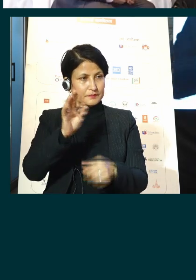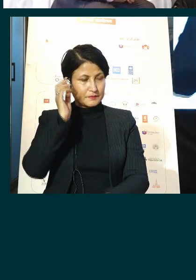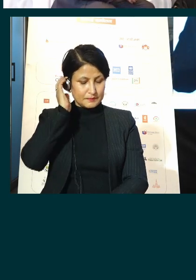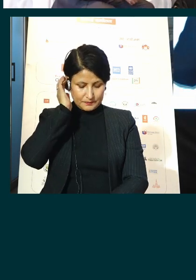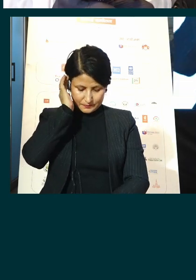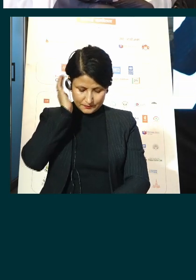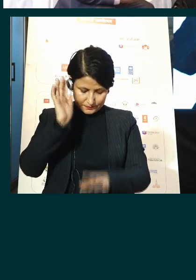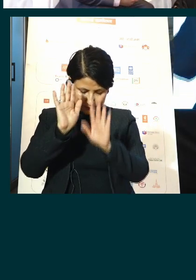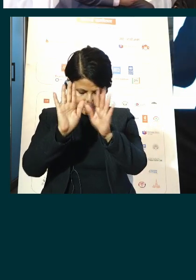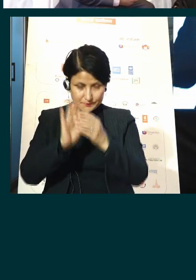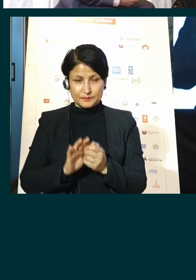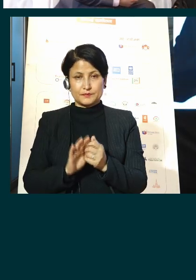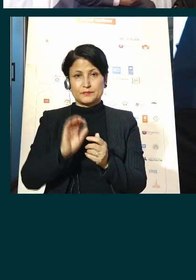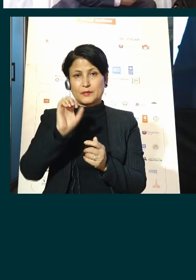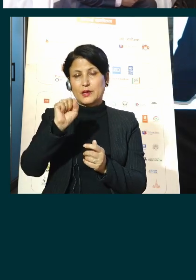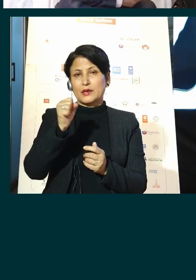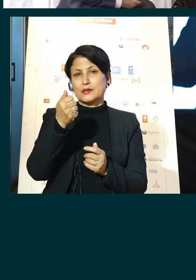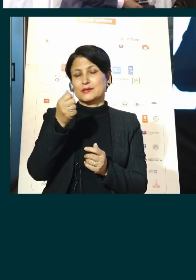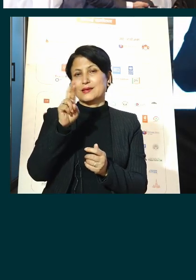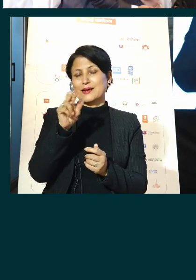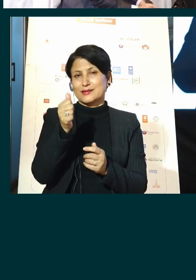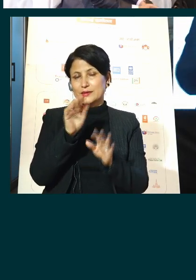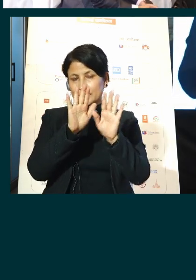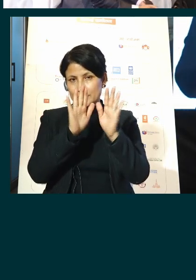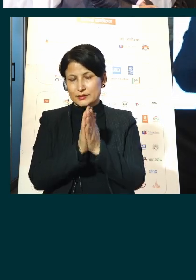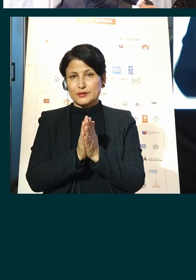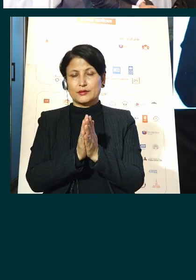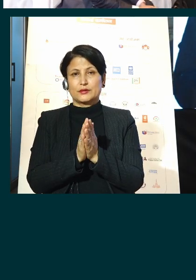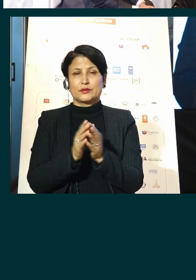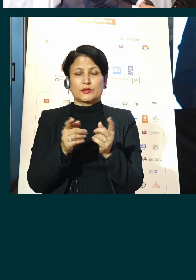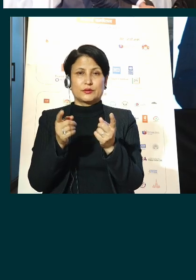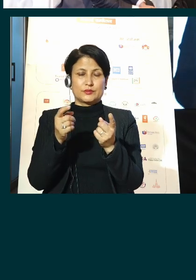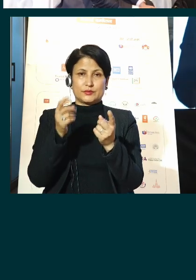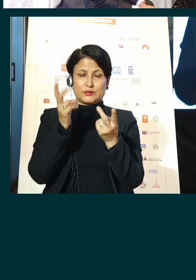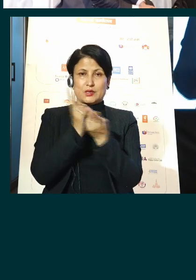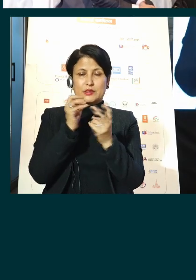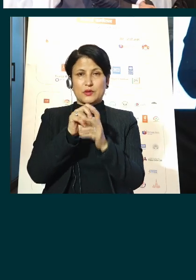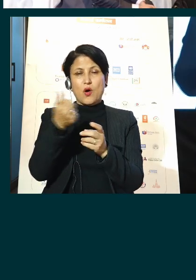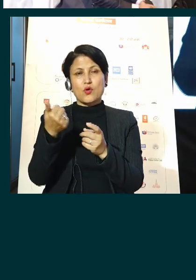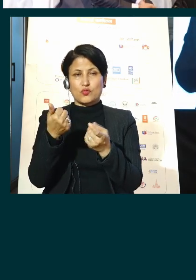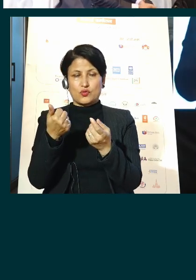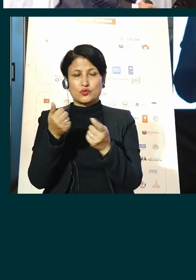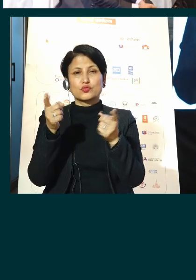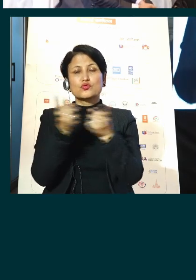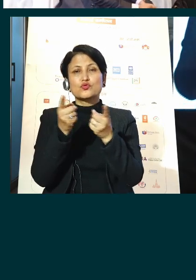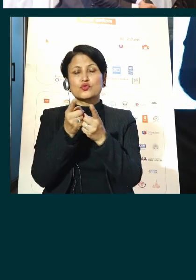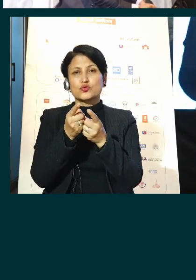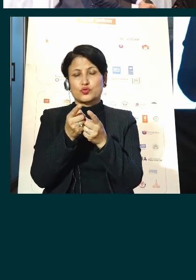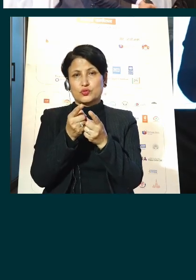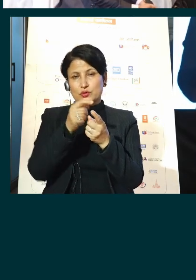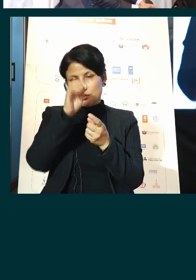Thank you so much, Sara. And also a quick note to add on to that, since we are in the capacity to